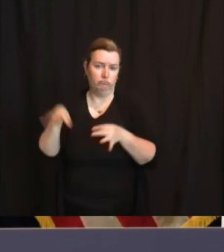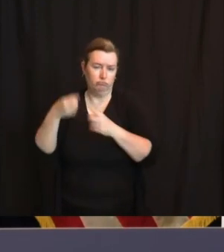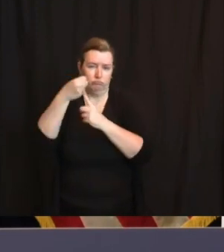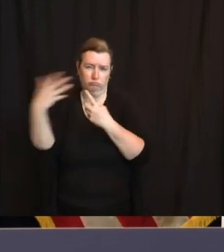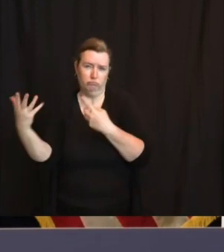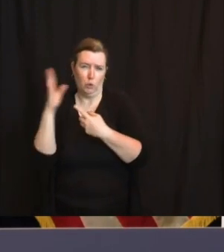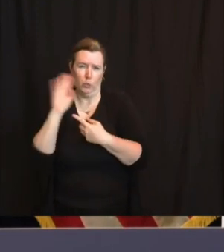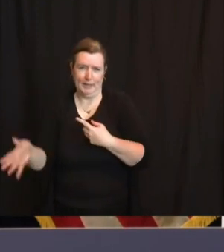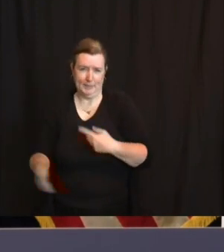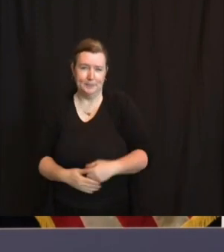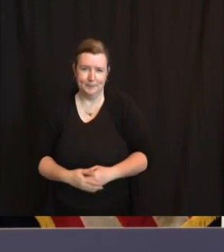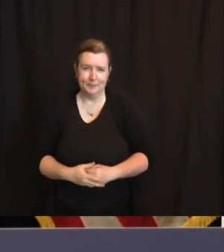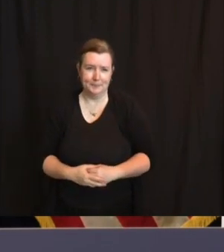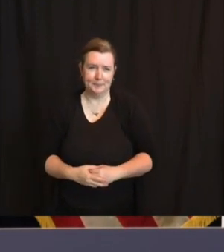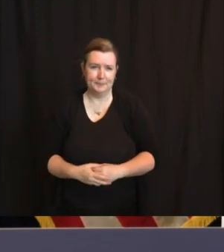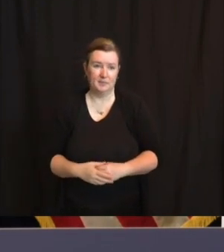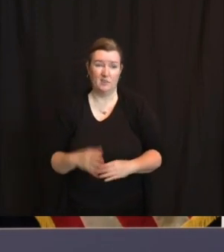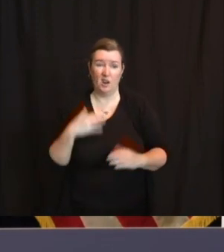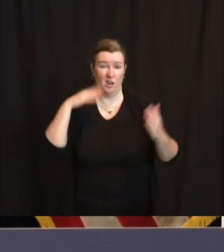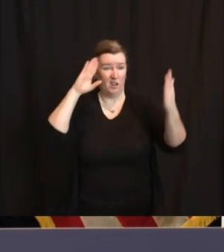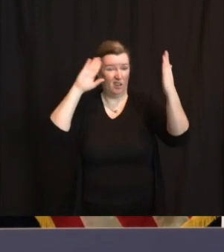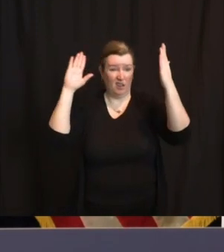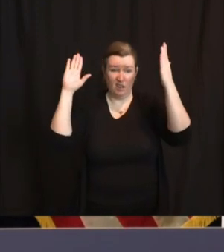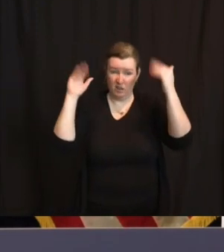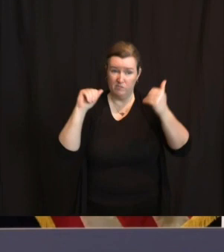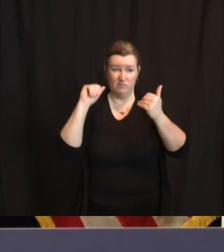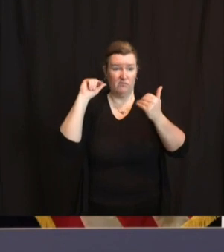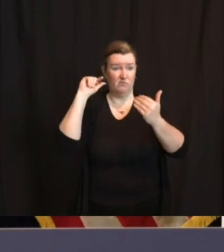on graduations from this school year.